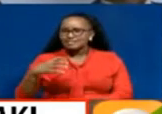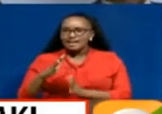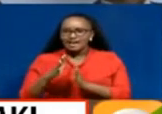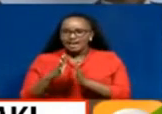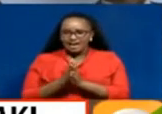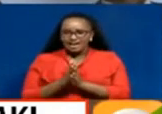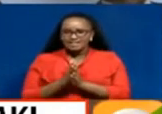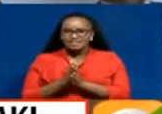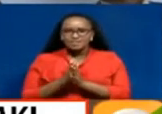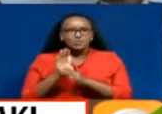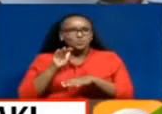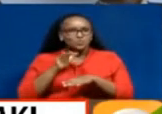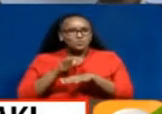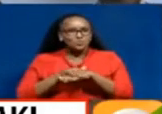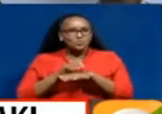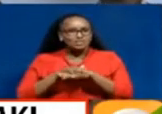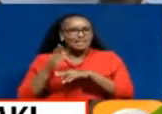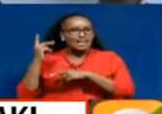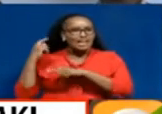solid legacy.